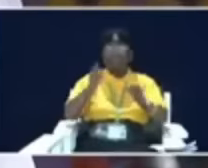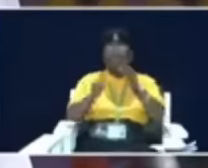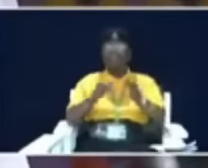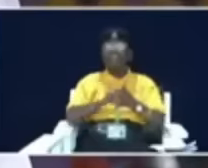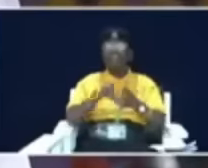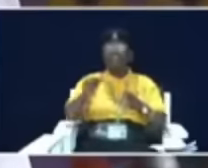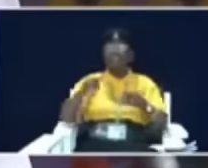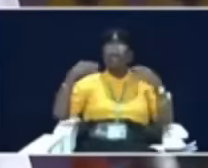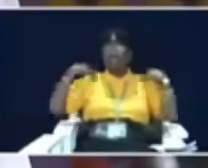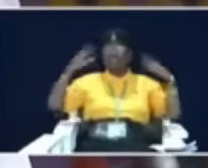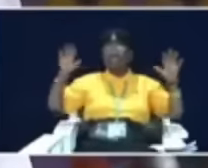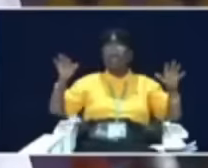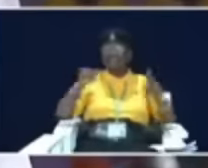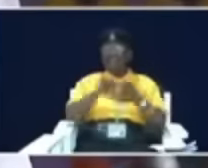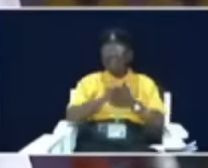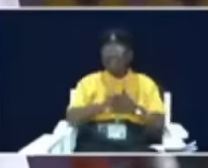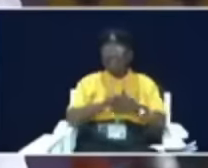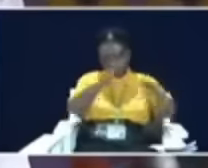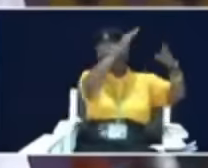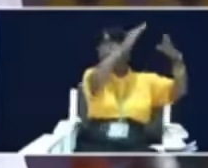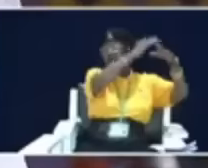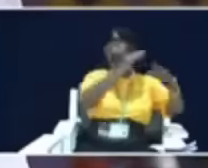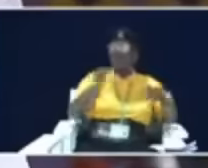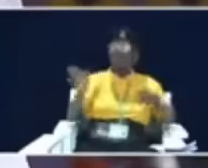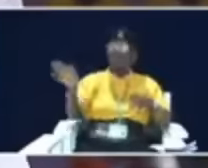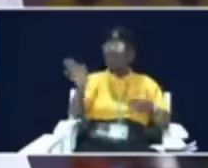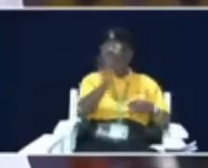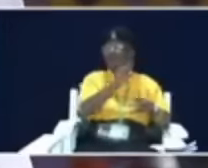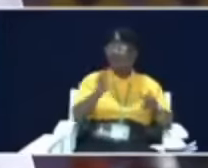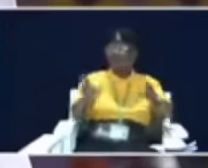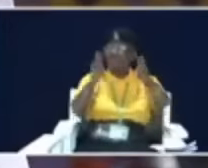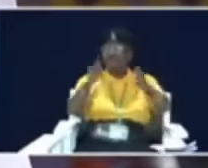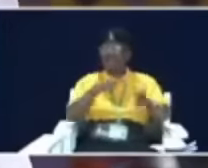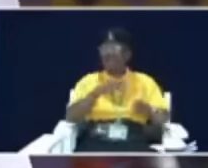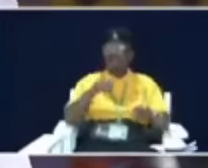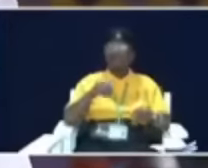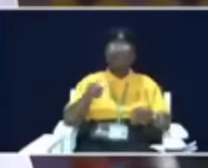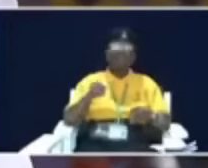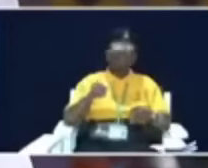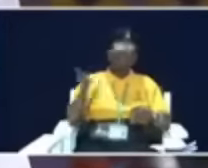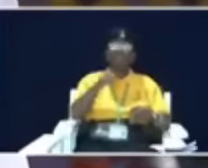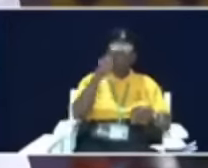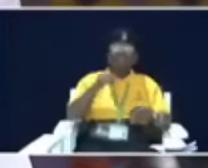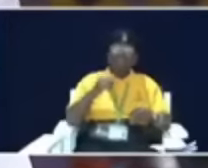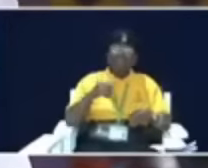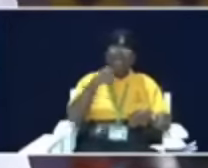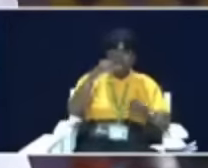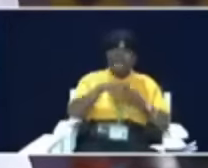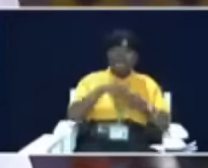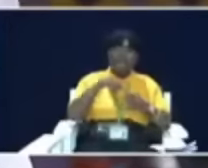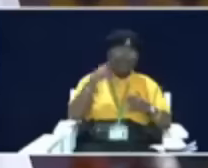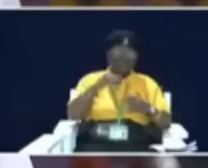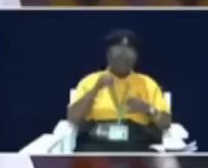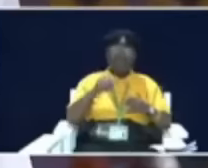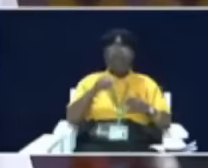and you say, I command you, get out of my way, he says, in whose name? You say, in the name of Jesus, he says, he's the one who asked me to stand